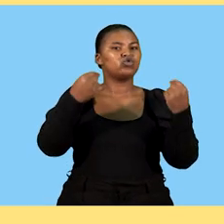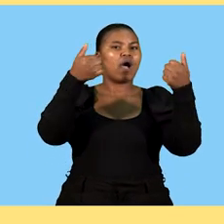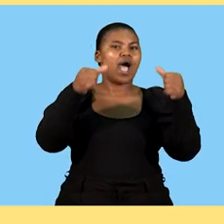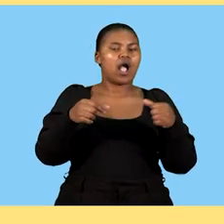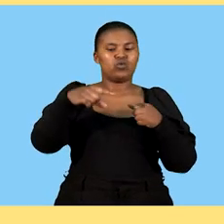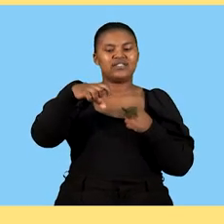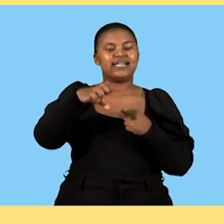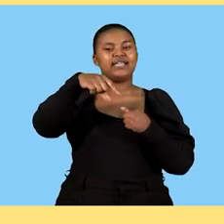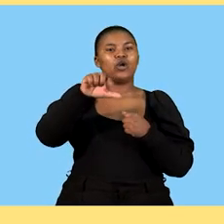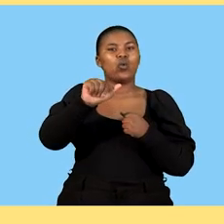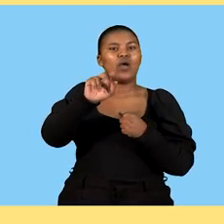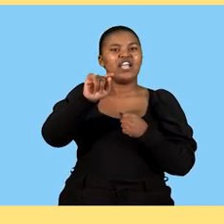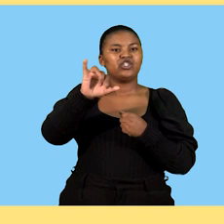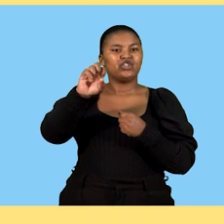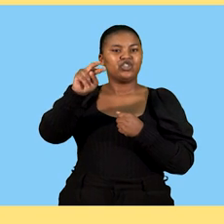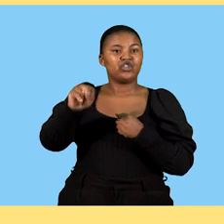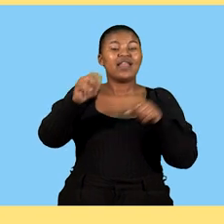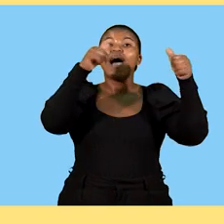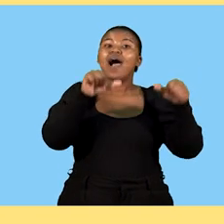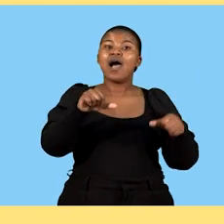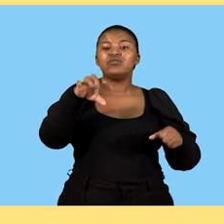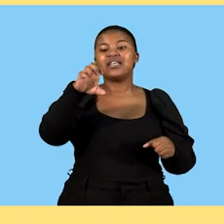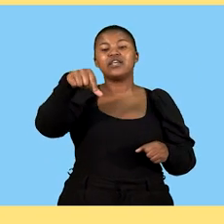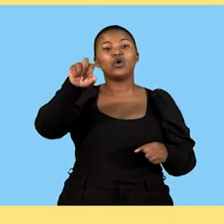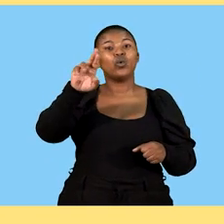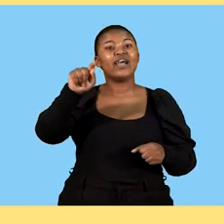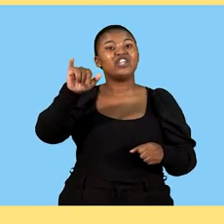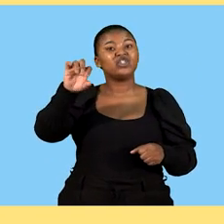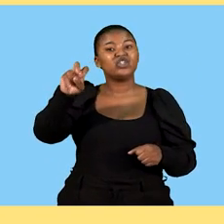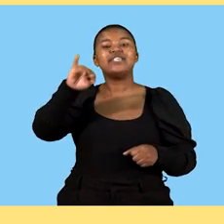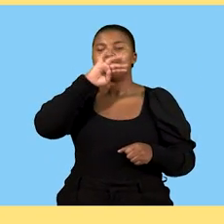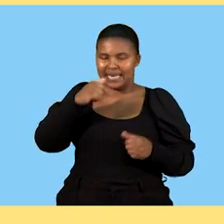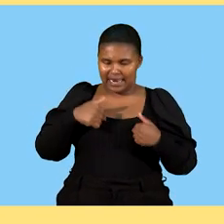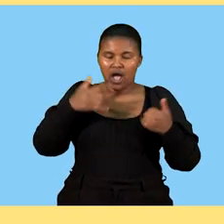10,430, I'm talking about this one. Then add